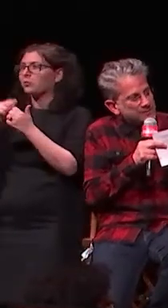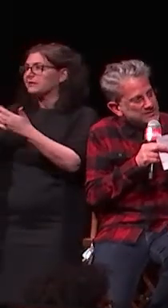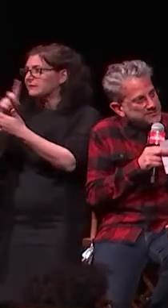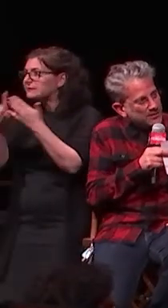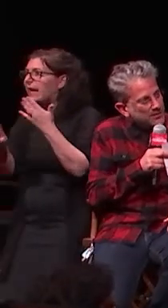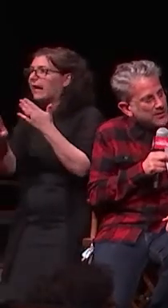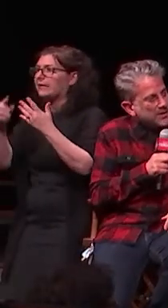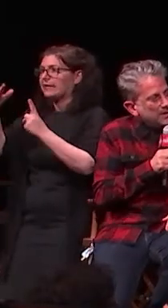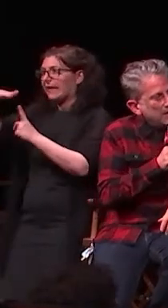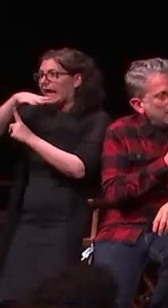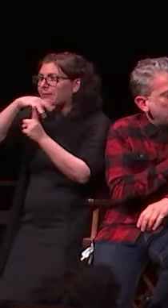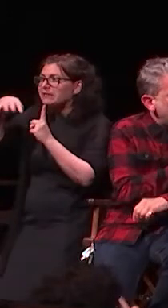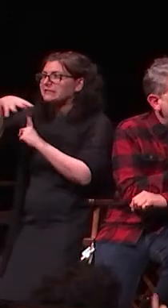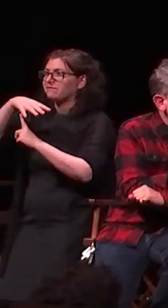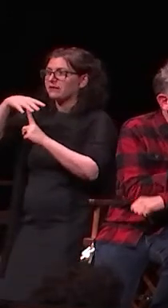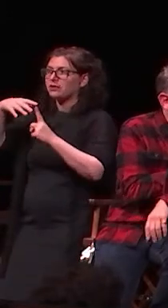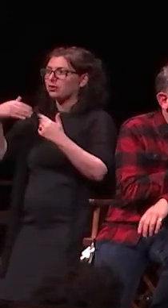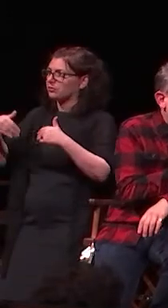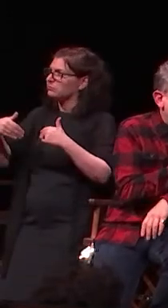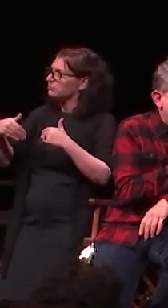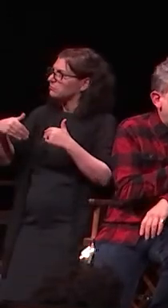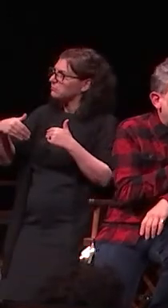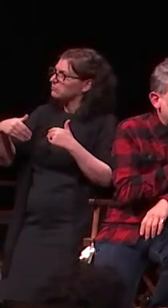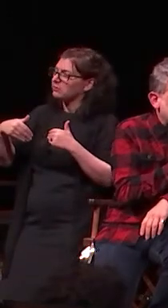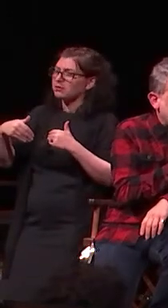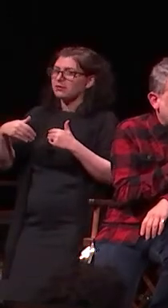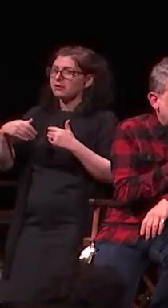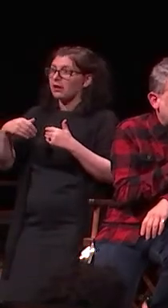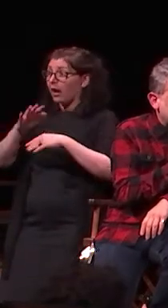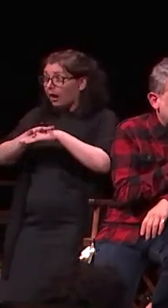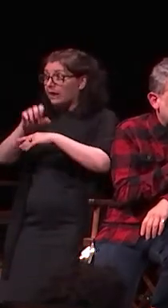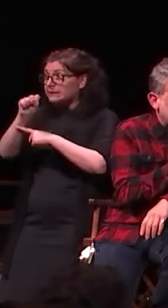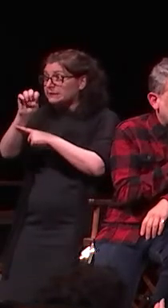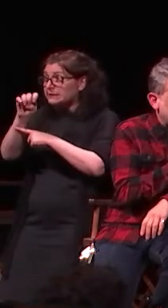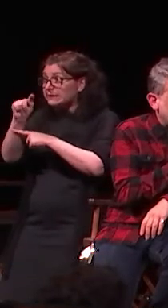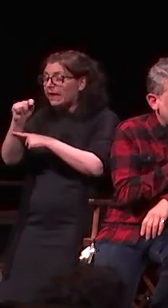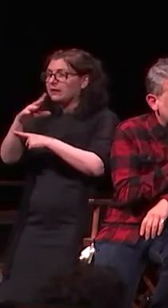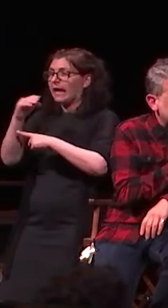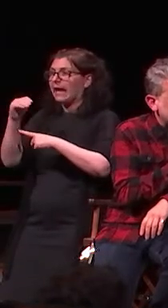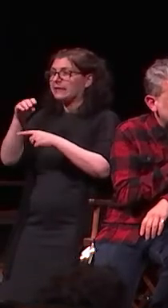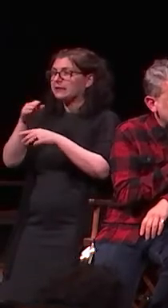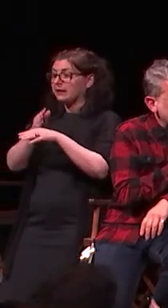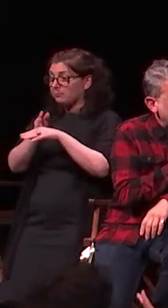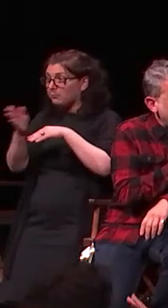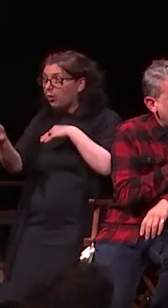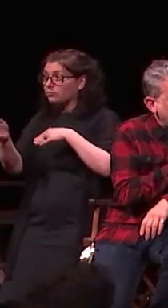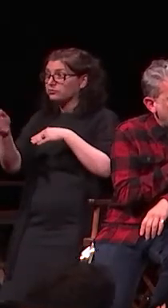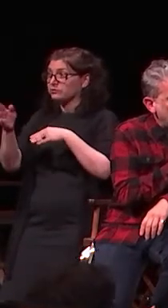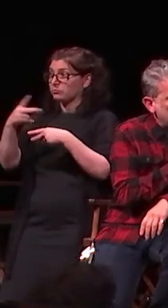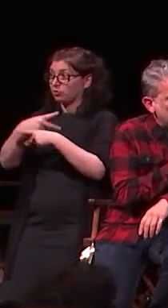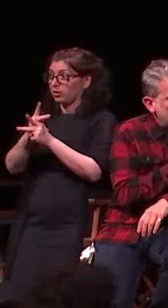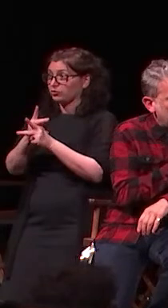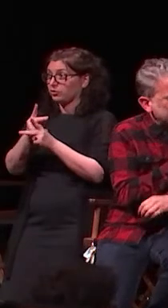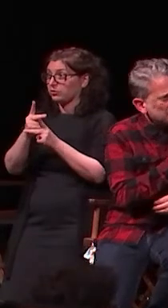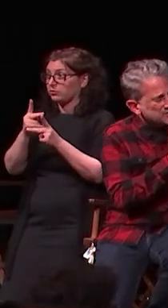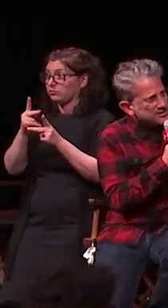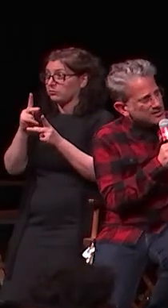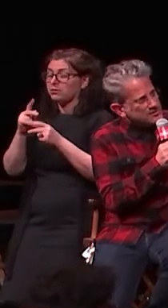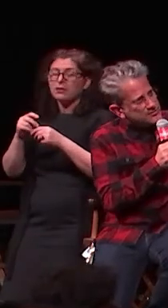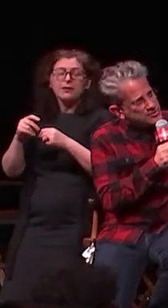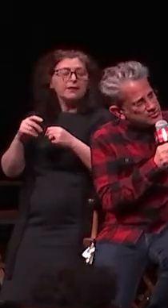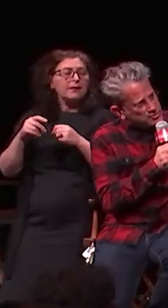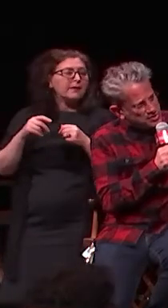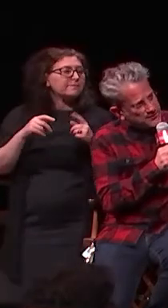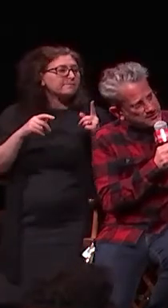and atmosphere, both on set and in post. And I saw you